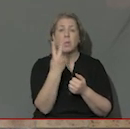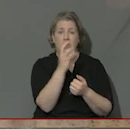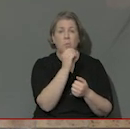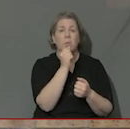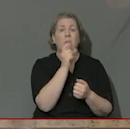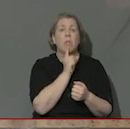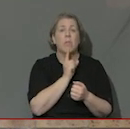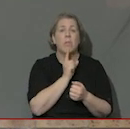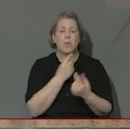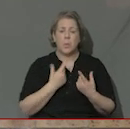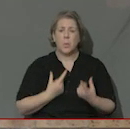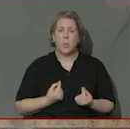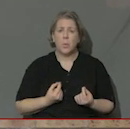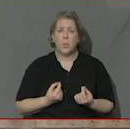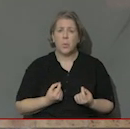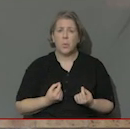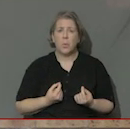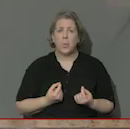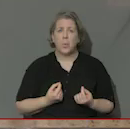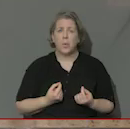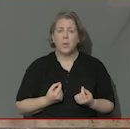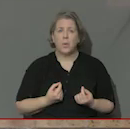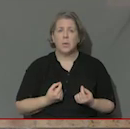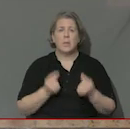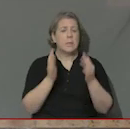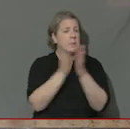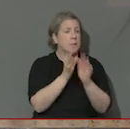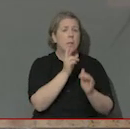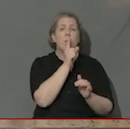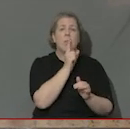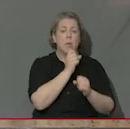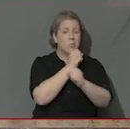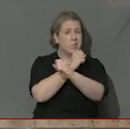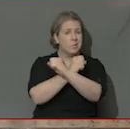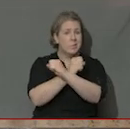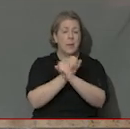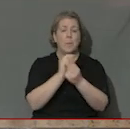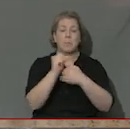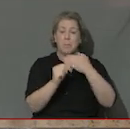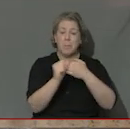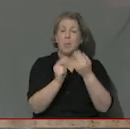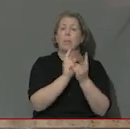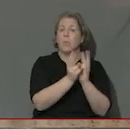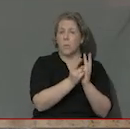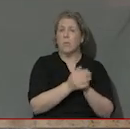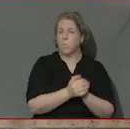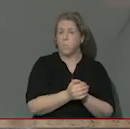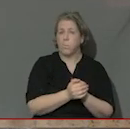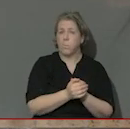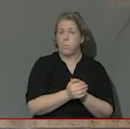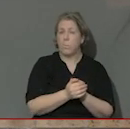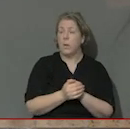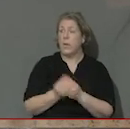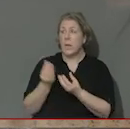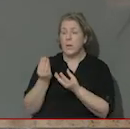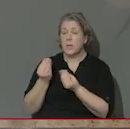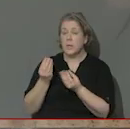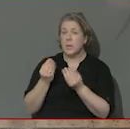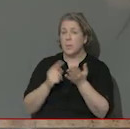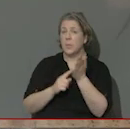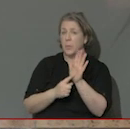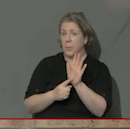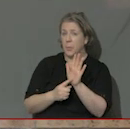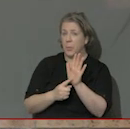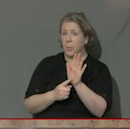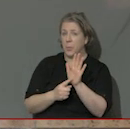120,000. What did I do? Took the 10,000 times 12. So they gave you this figure. They said